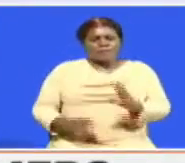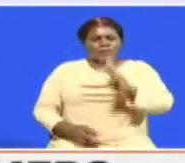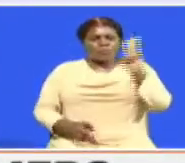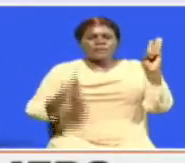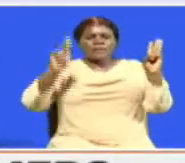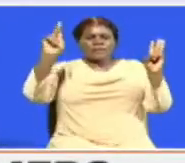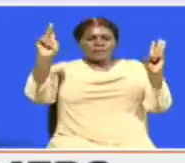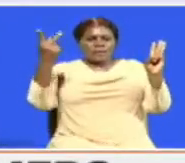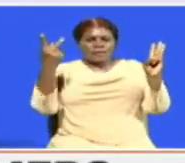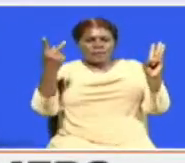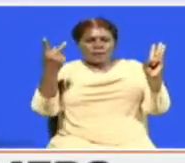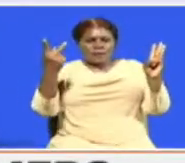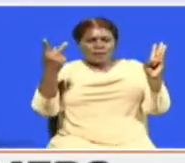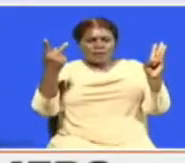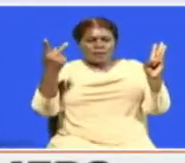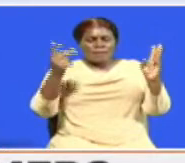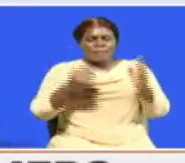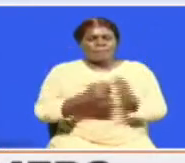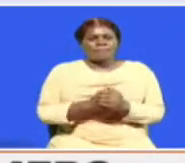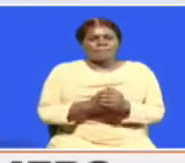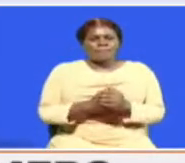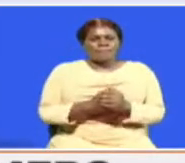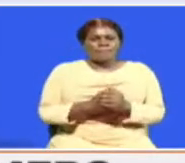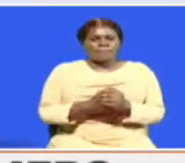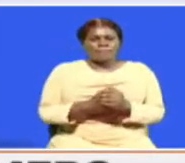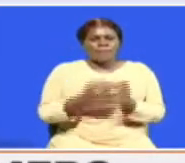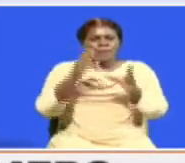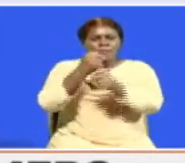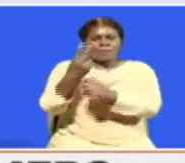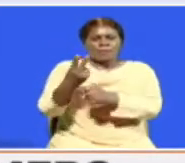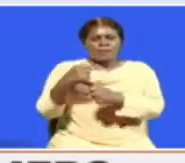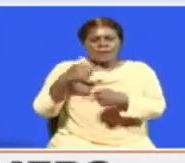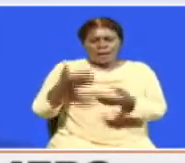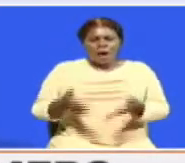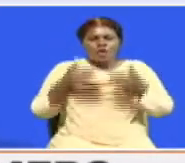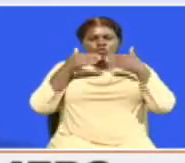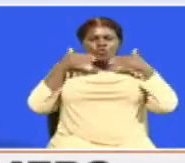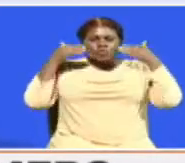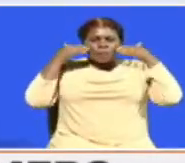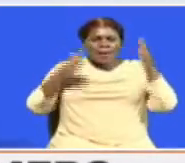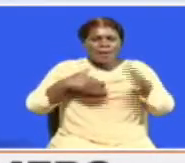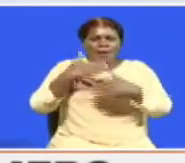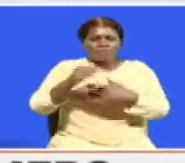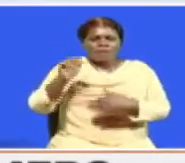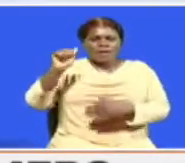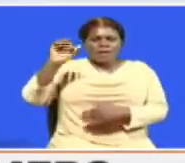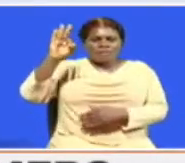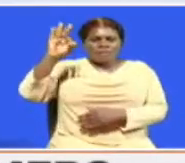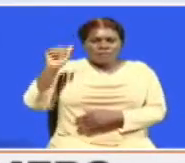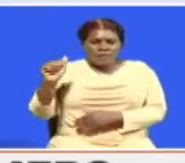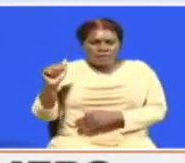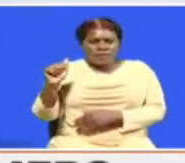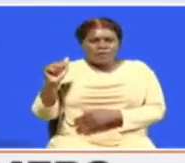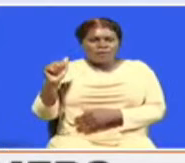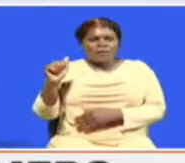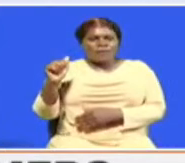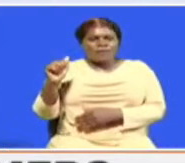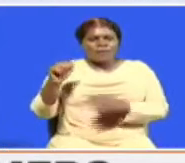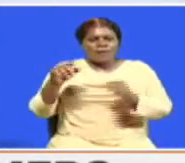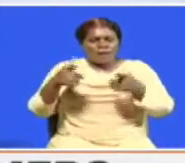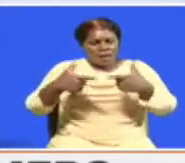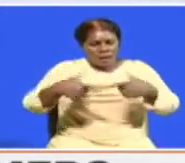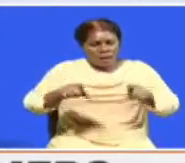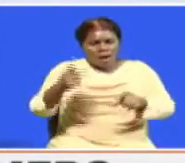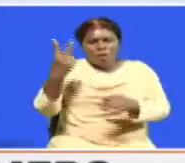Kenya, specifically under the Olepito and Busia factories, can now smile after the Agriculture and Food Authority gave the